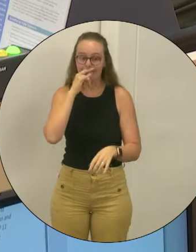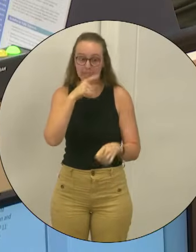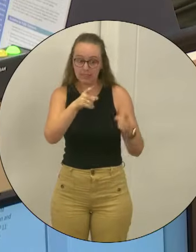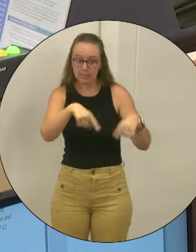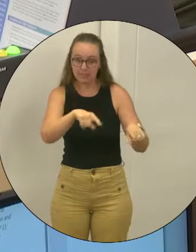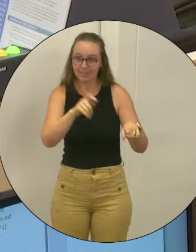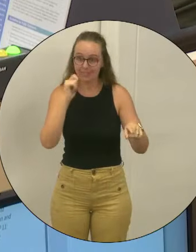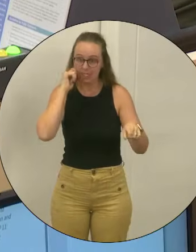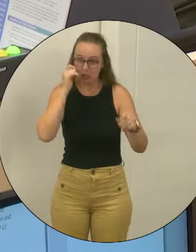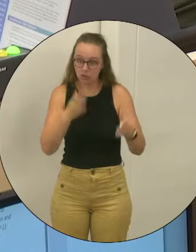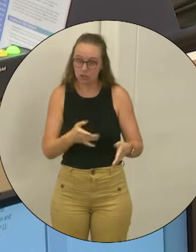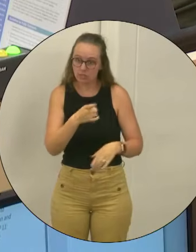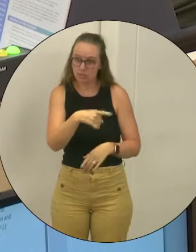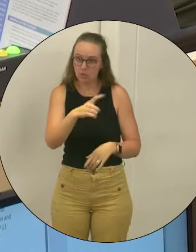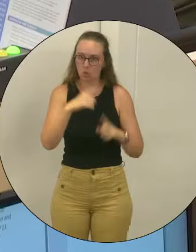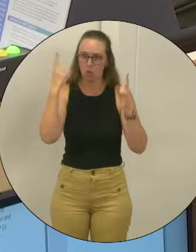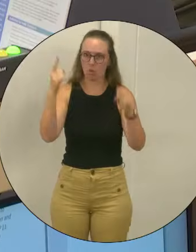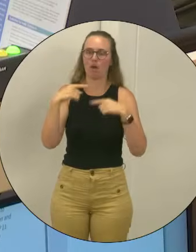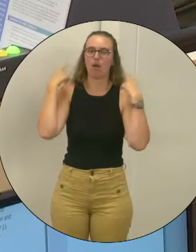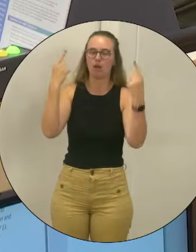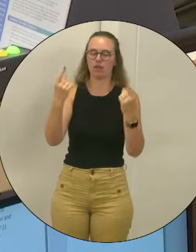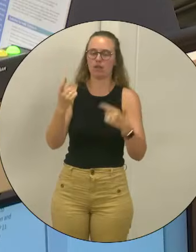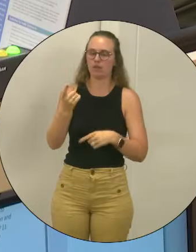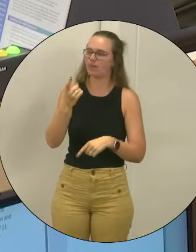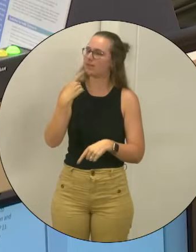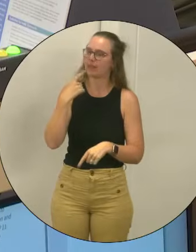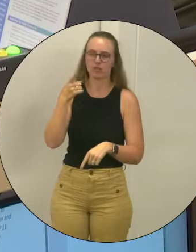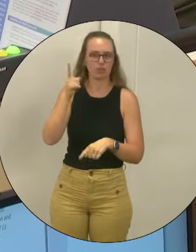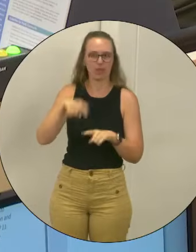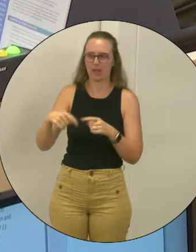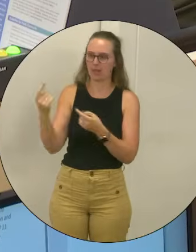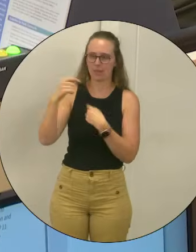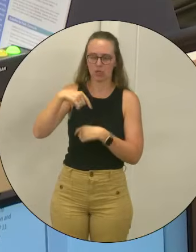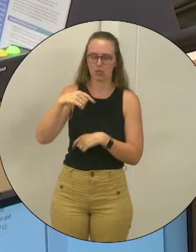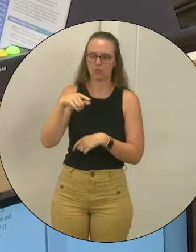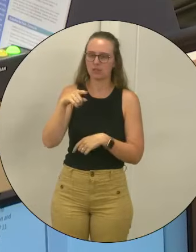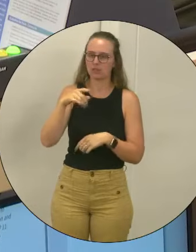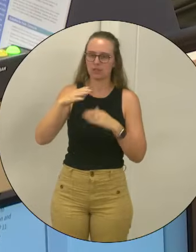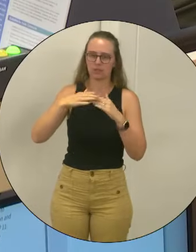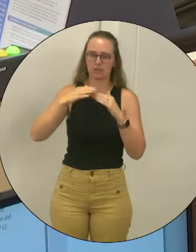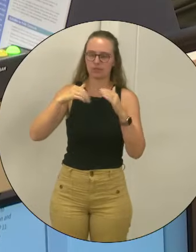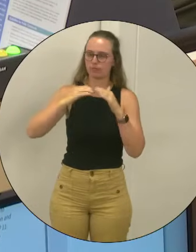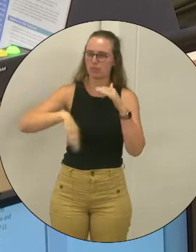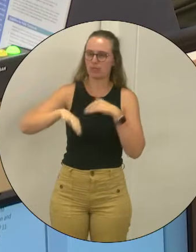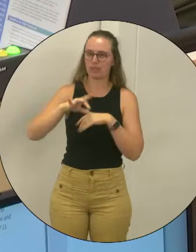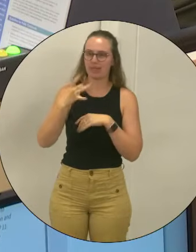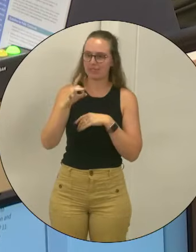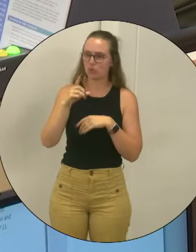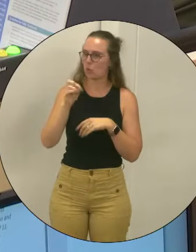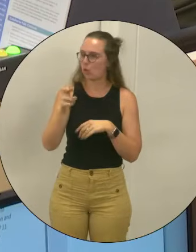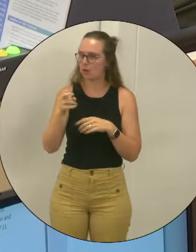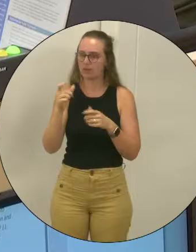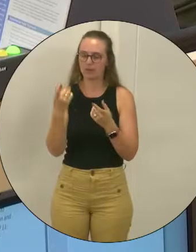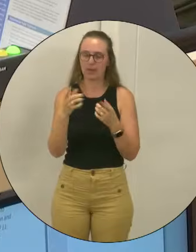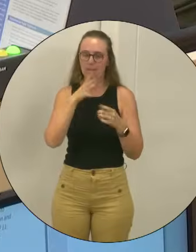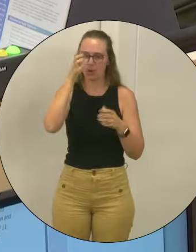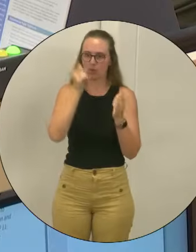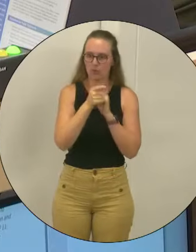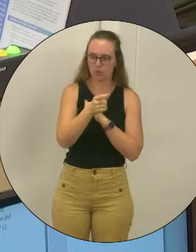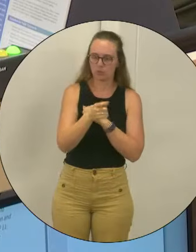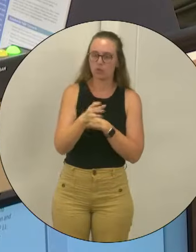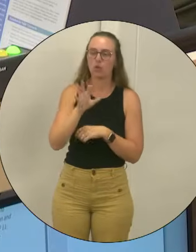the teenagers, were wild. They said you cannot be here unless you're 18 years old or you have a parent with you. Foodie